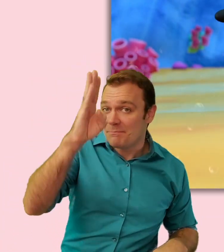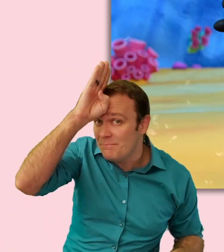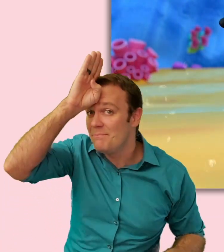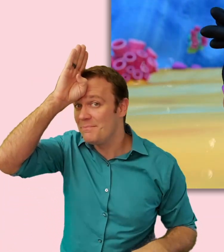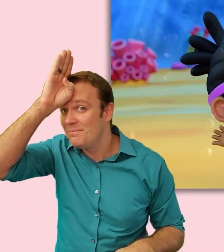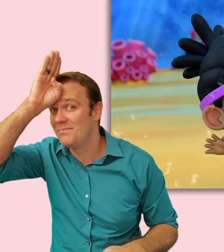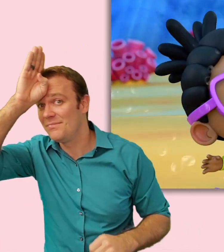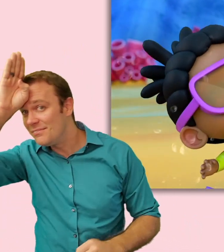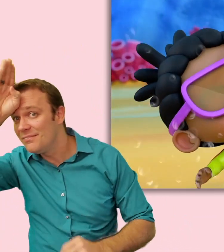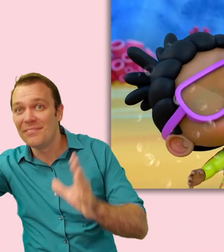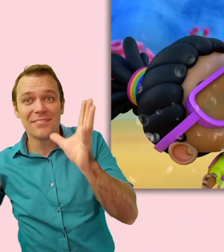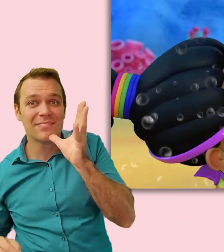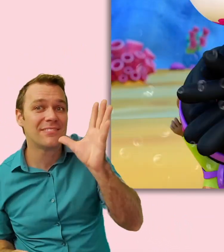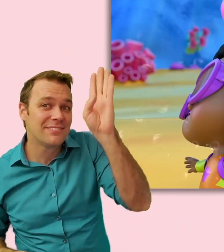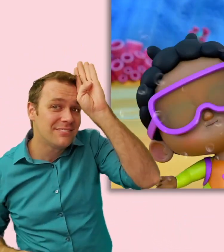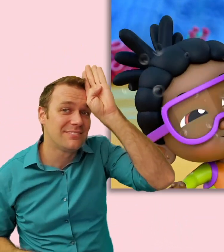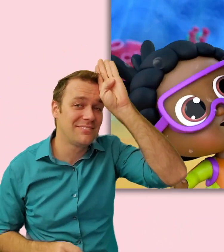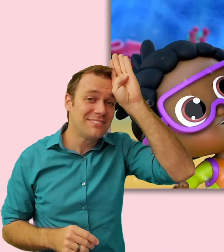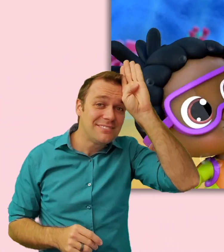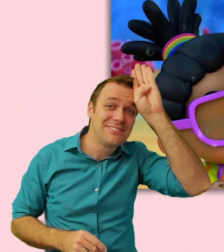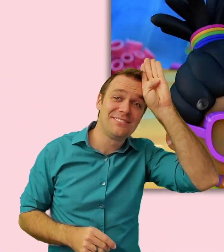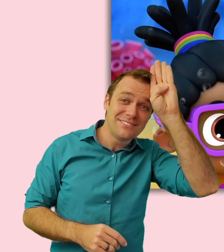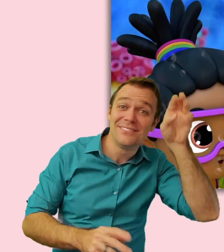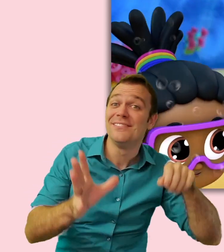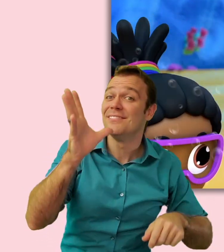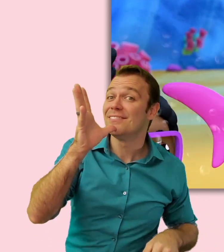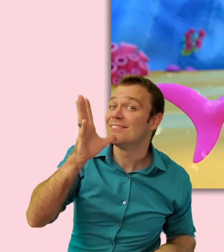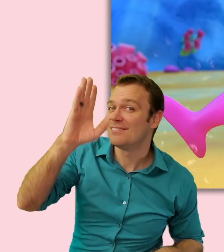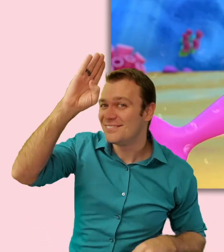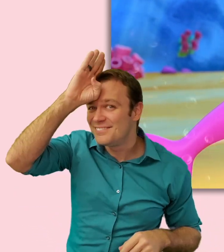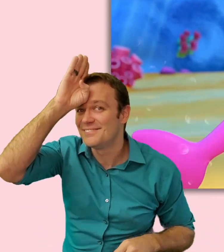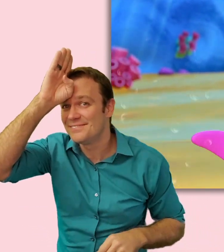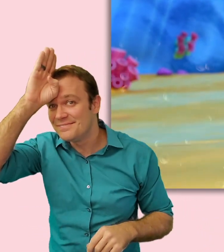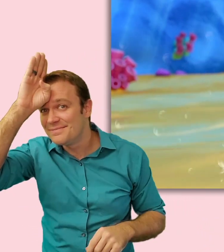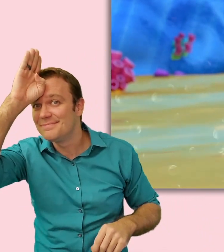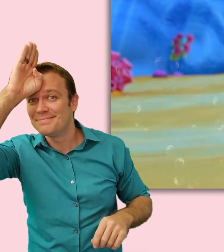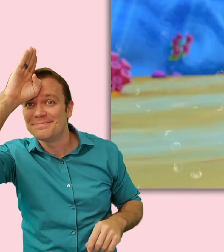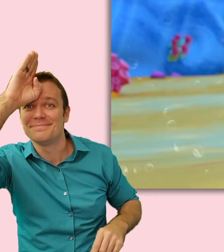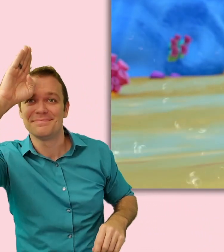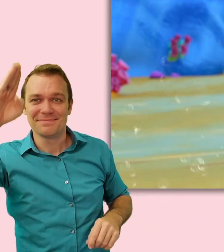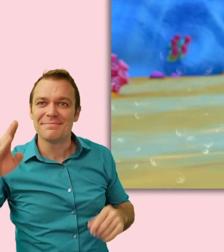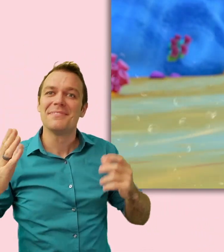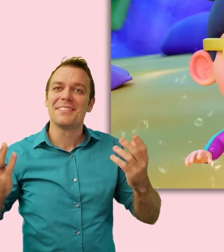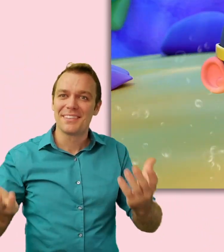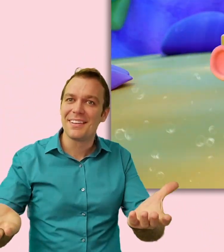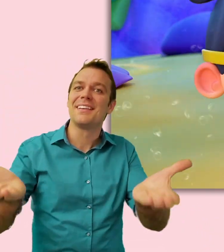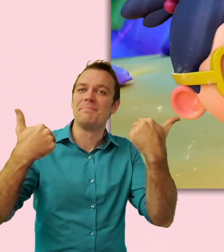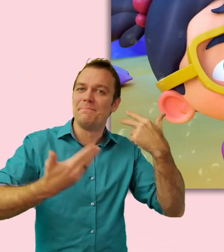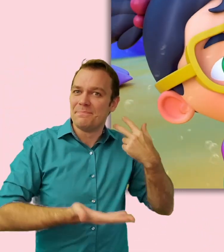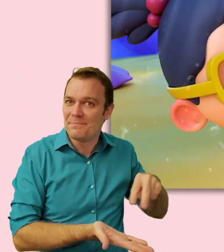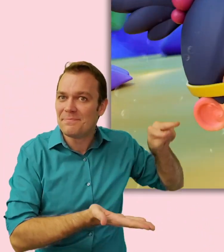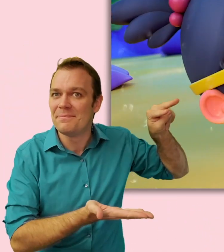do. Mommy shark do do do do do. Mommy shark do do do do do. Mommy shark. Let's